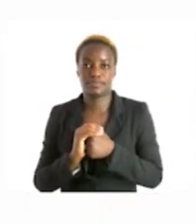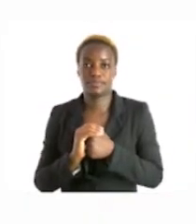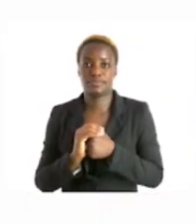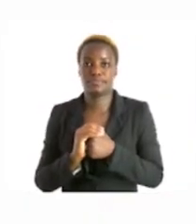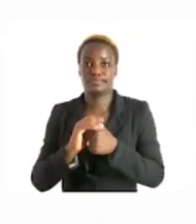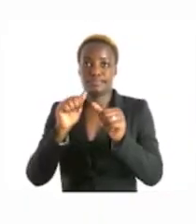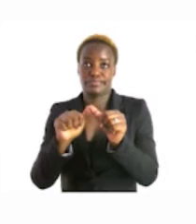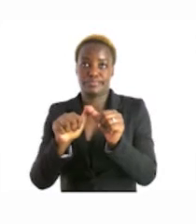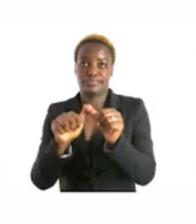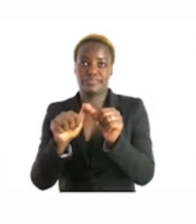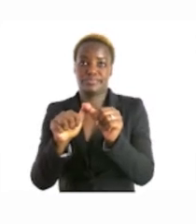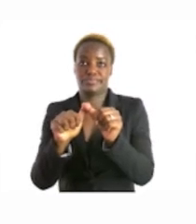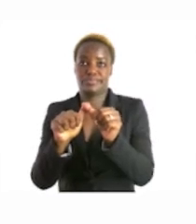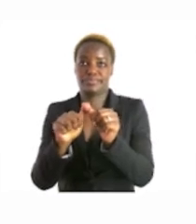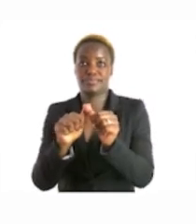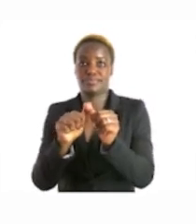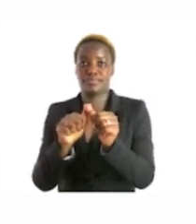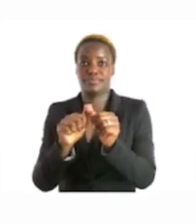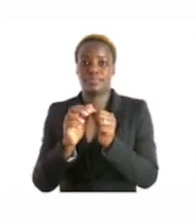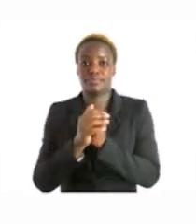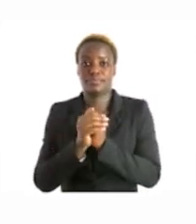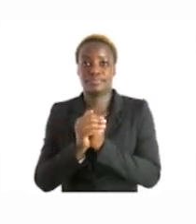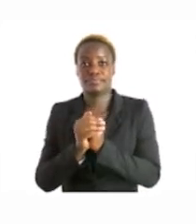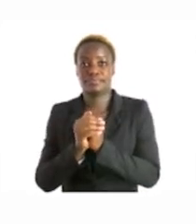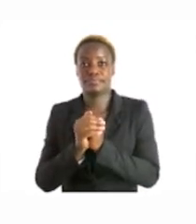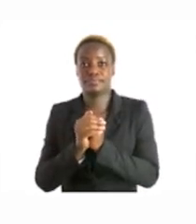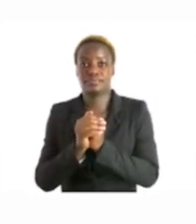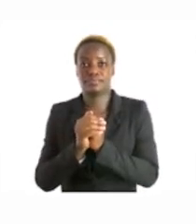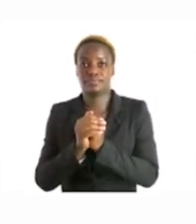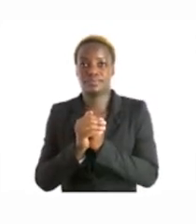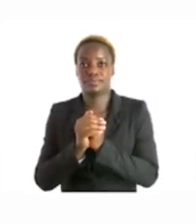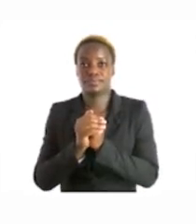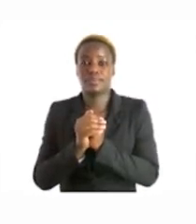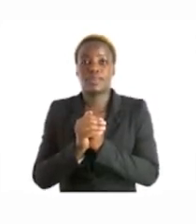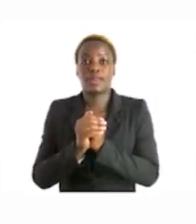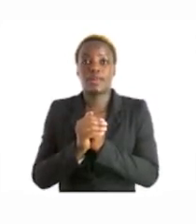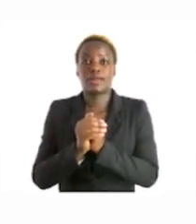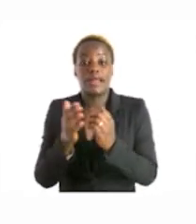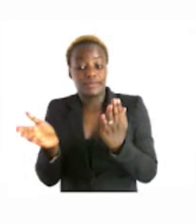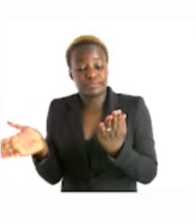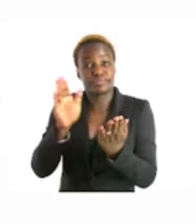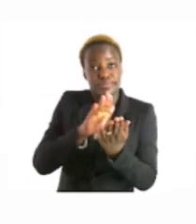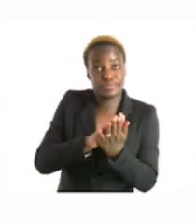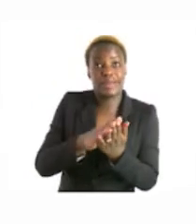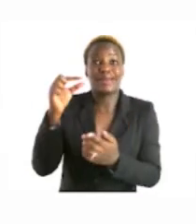Let's move on to page 3. Now this is grade 3 level, geometry as